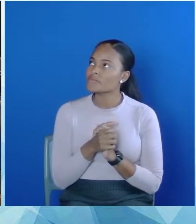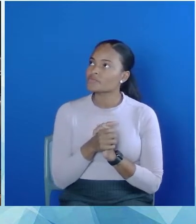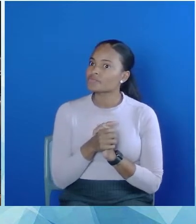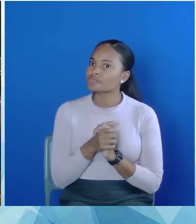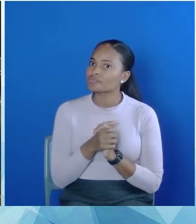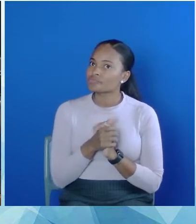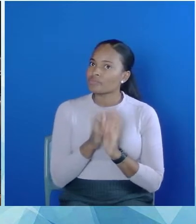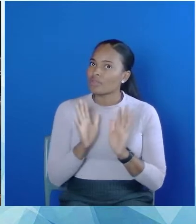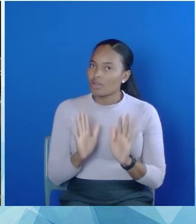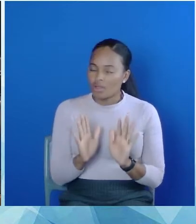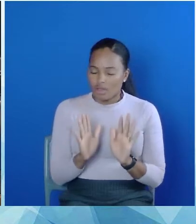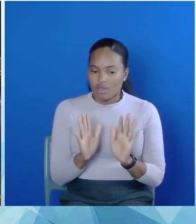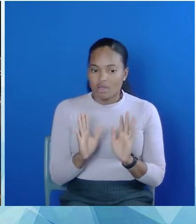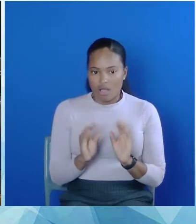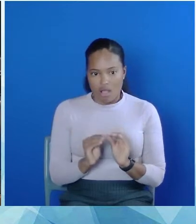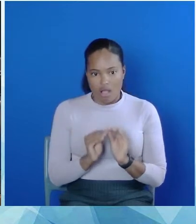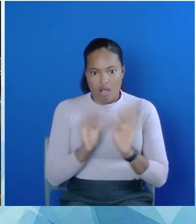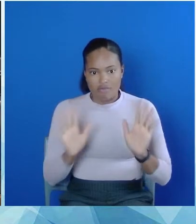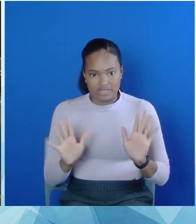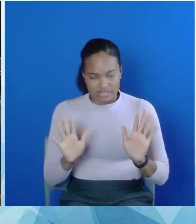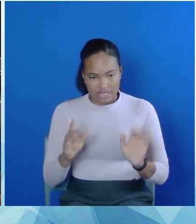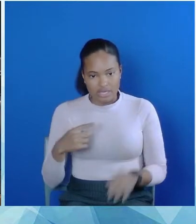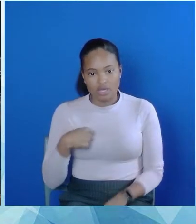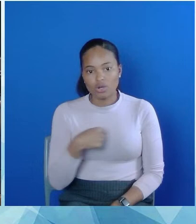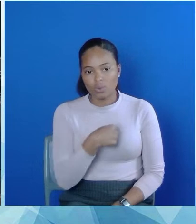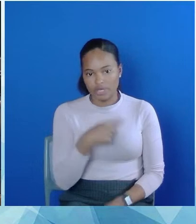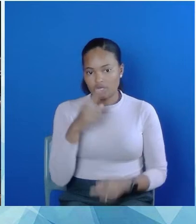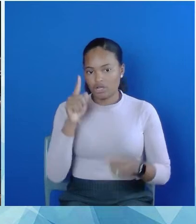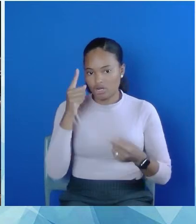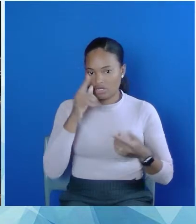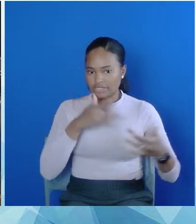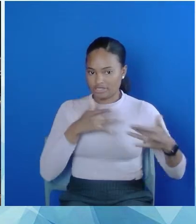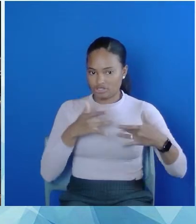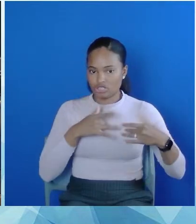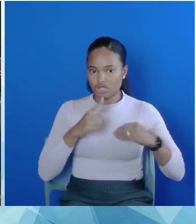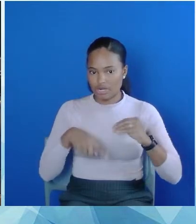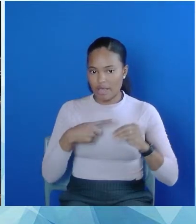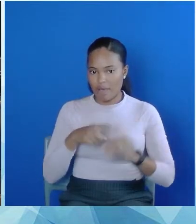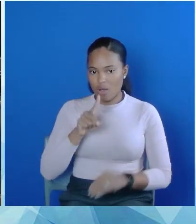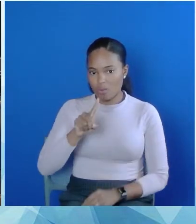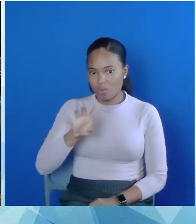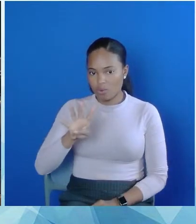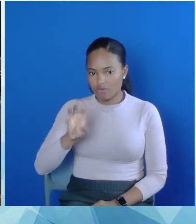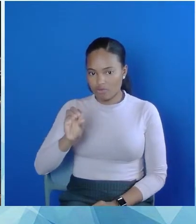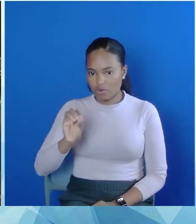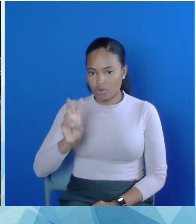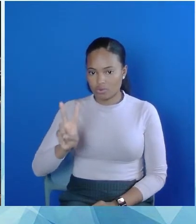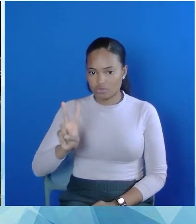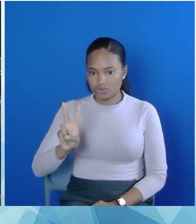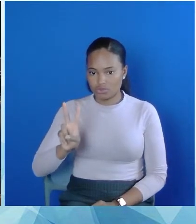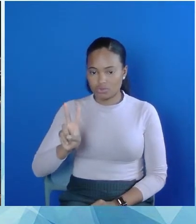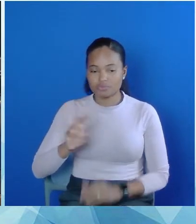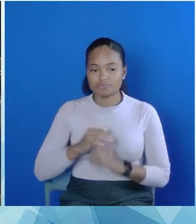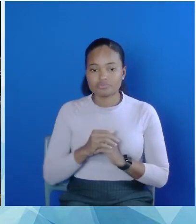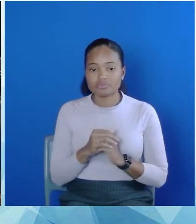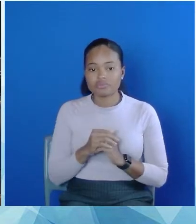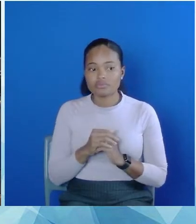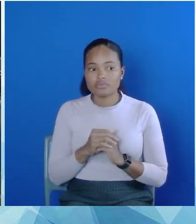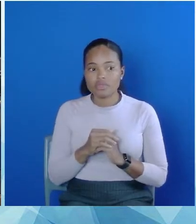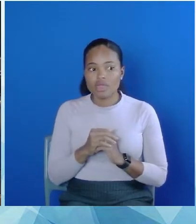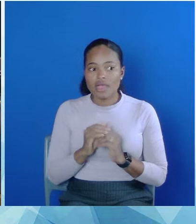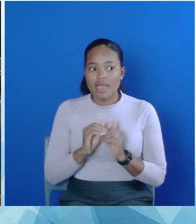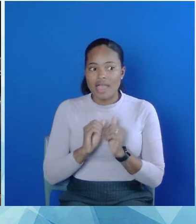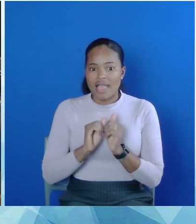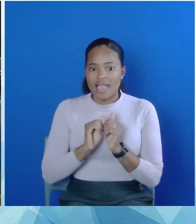Obviously, Maria, we are concerned about 1402. How concerned should we be